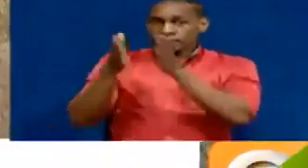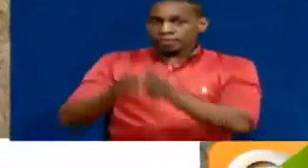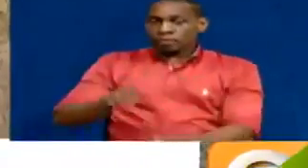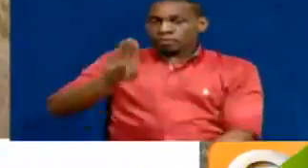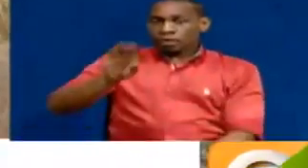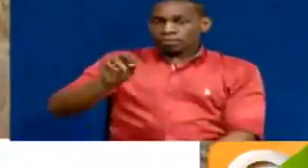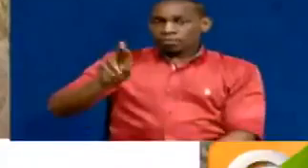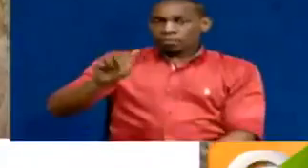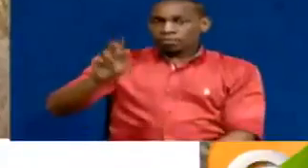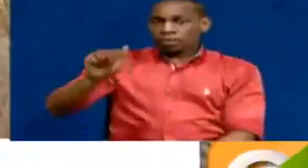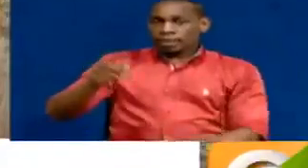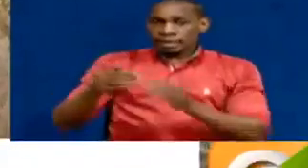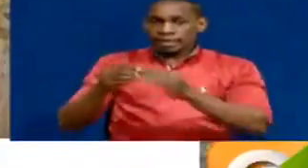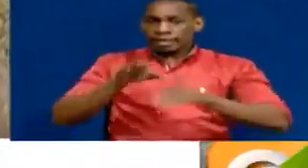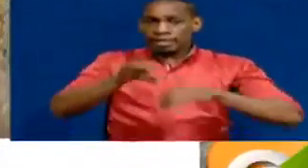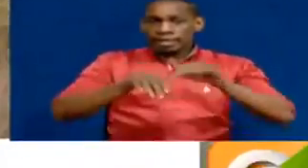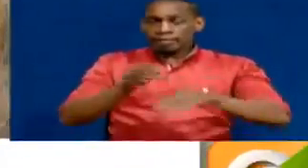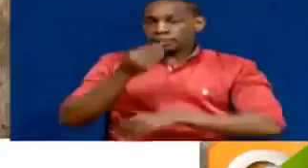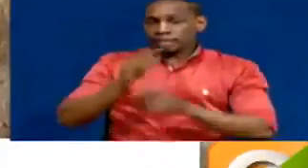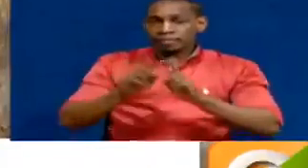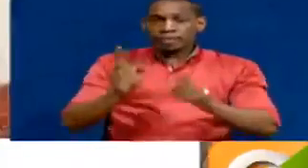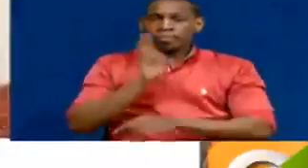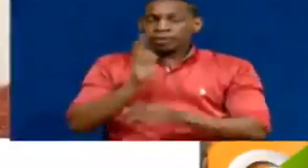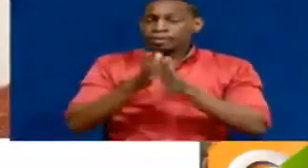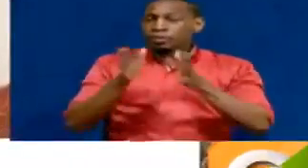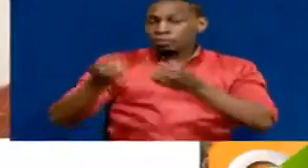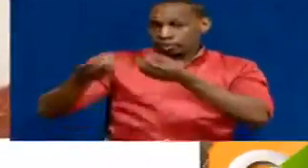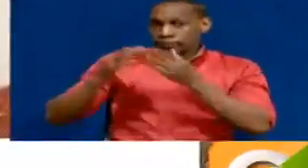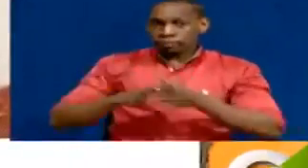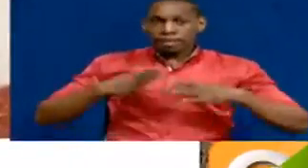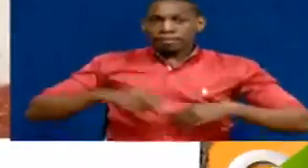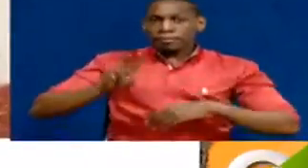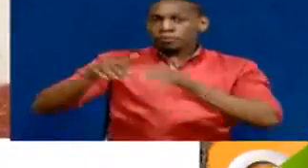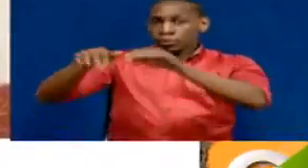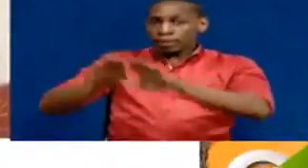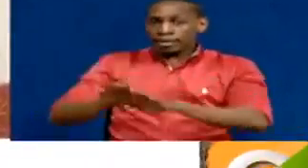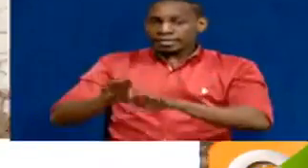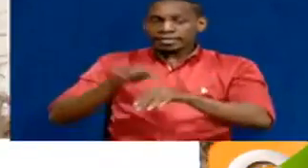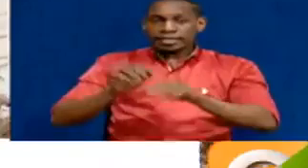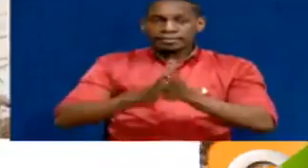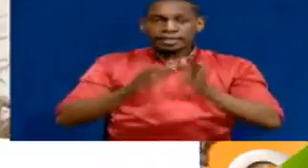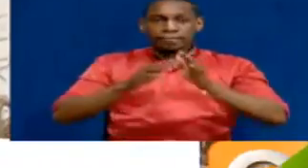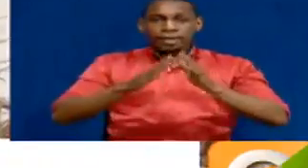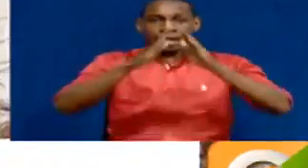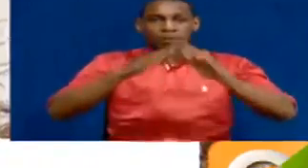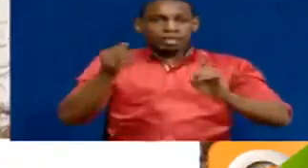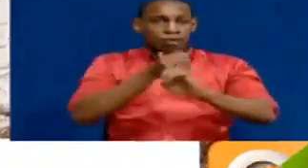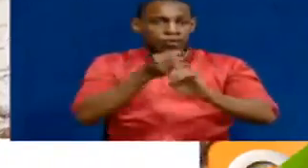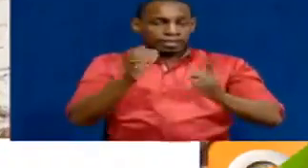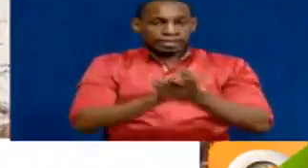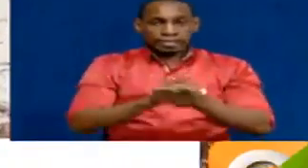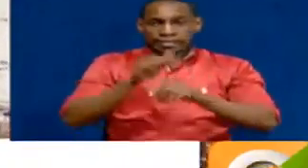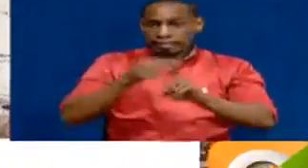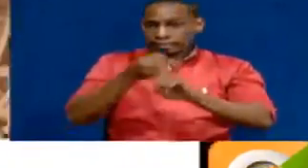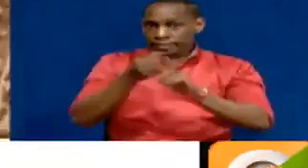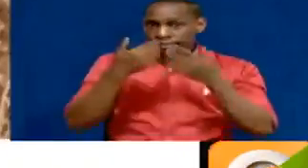to graze, but we are told he's taking a very big risk. Two people were buried here after their homestead was ambushed.